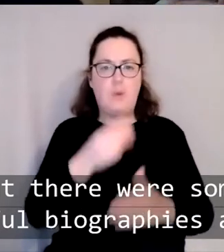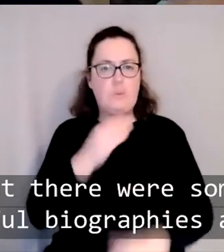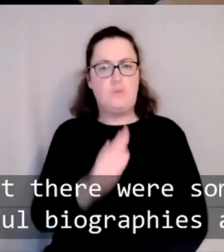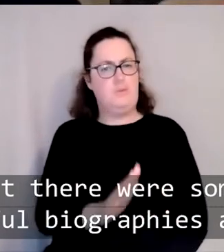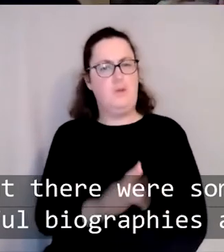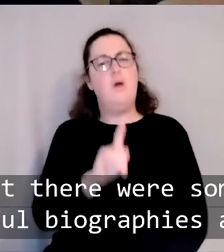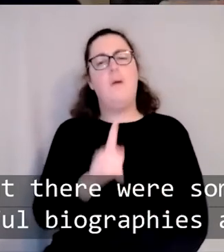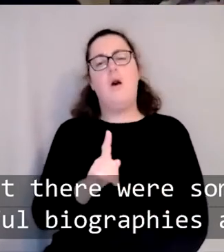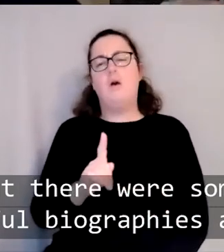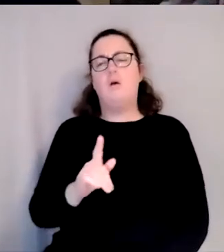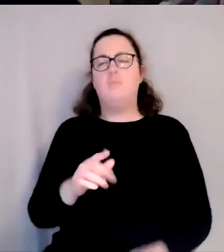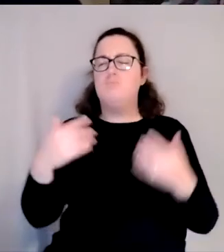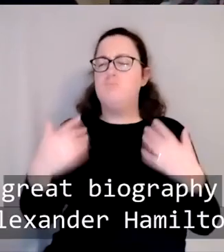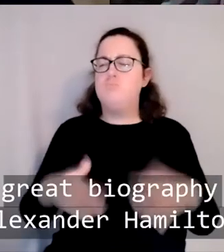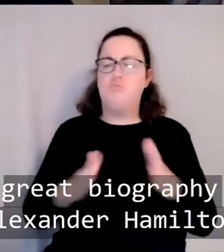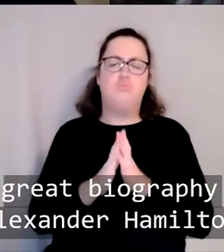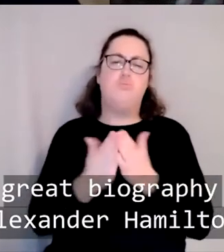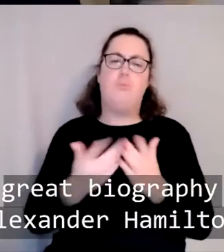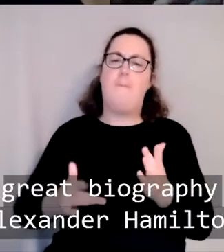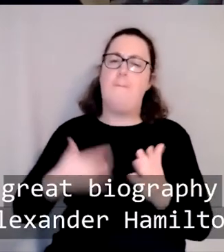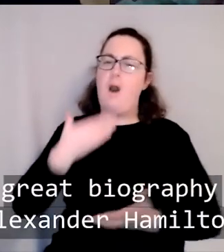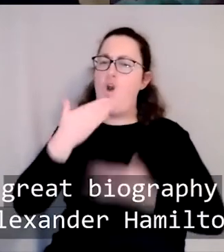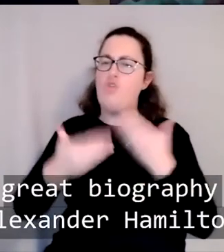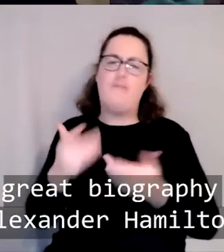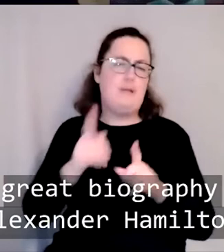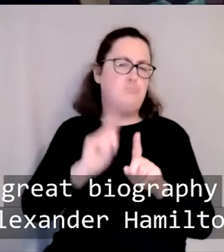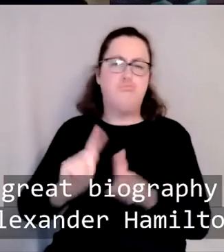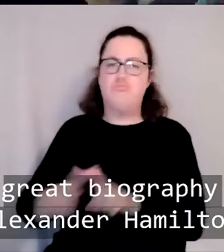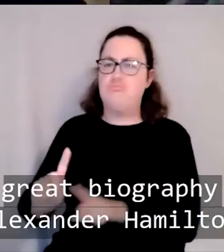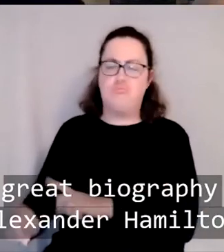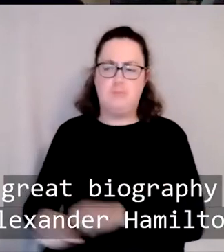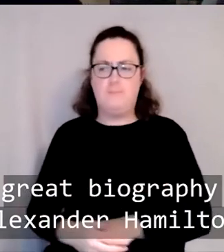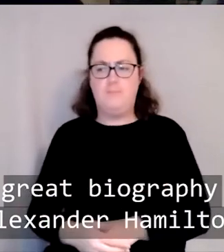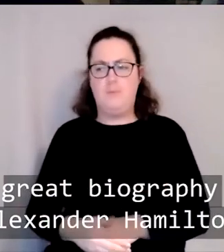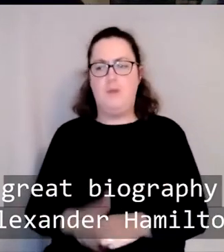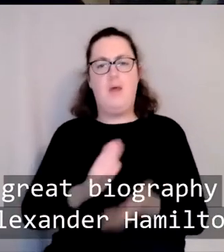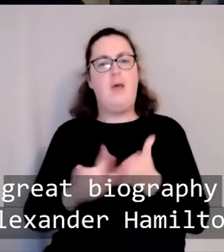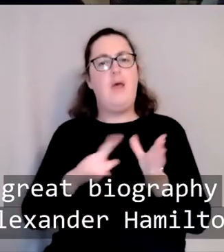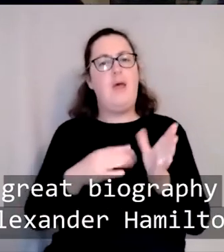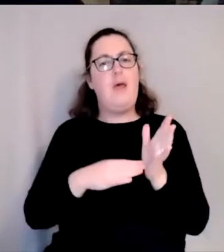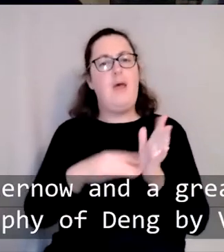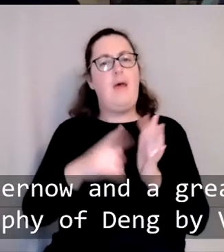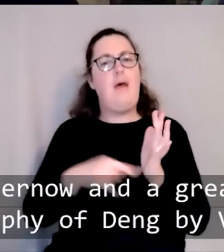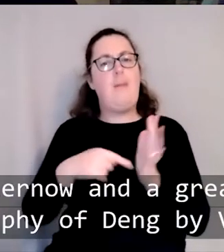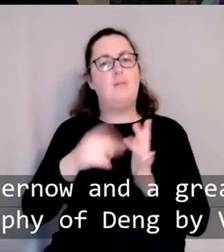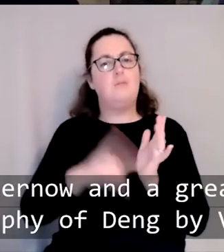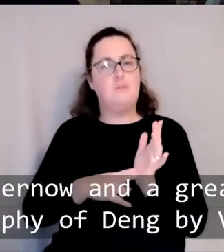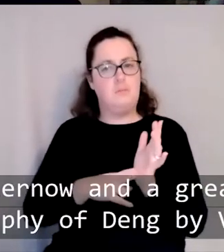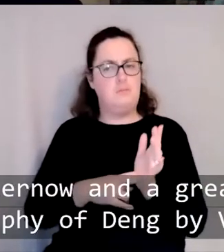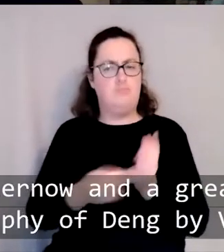some wonderful biographies around. You know, there's a great biography of Hamilton, Alexander Hamilton by